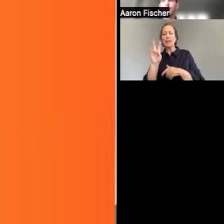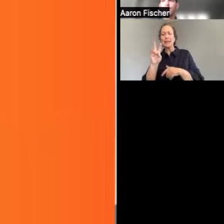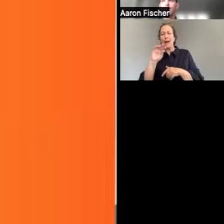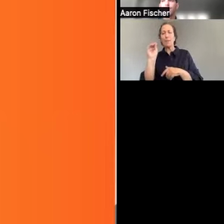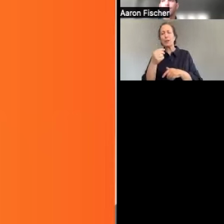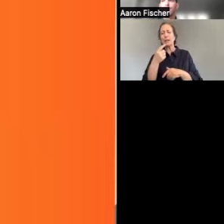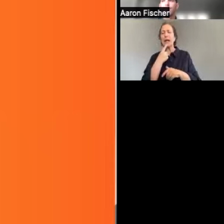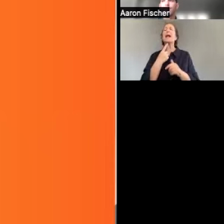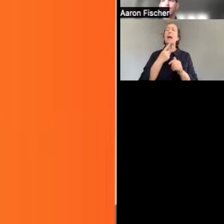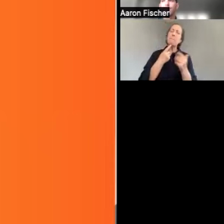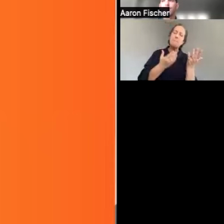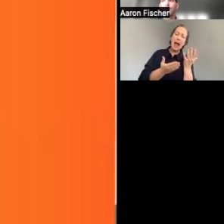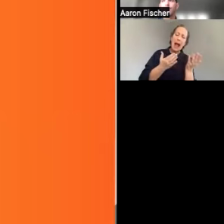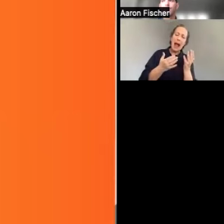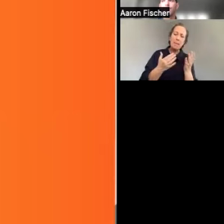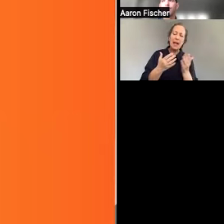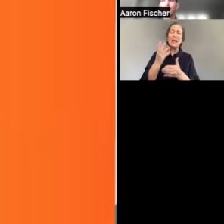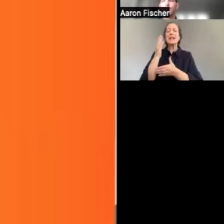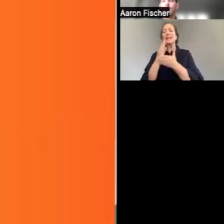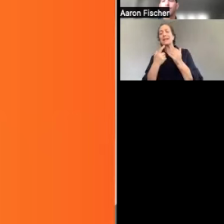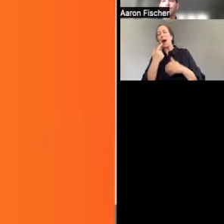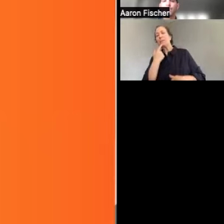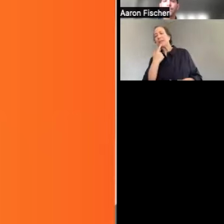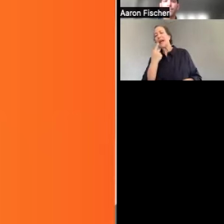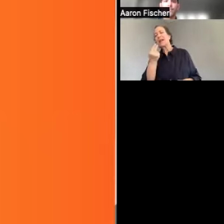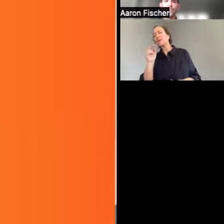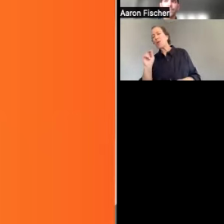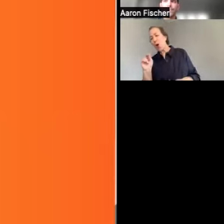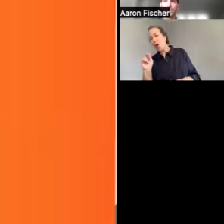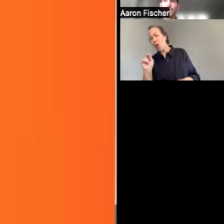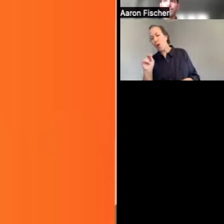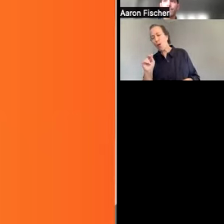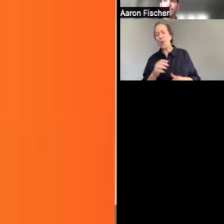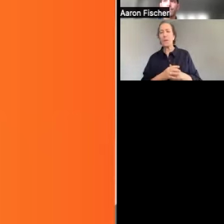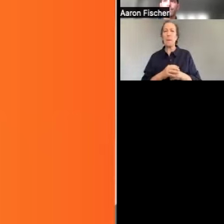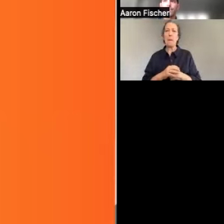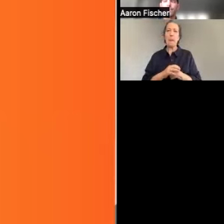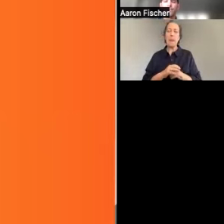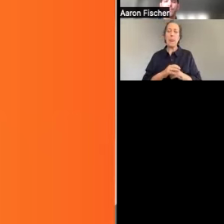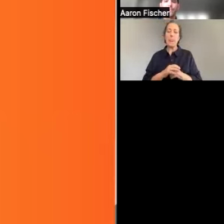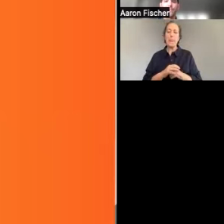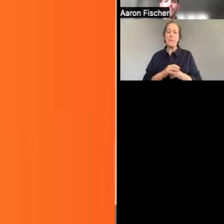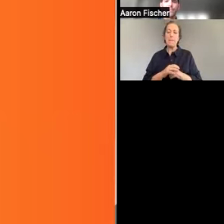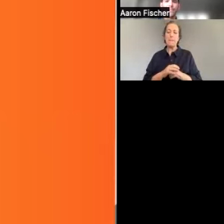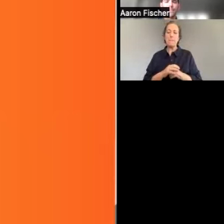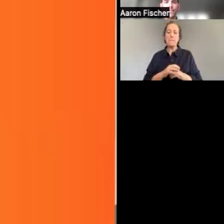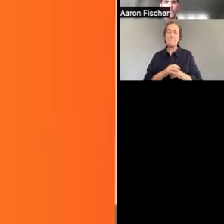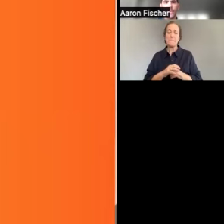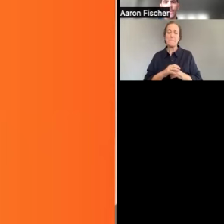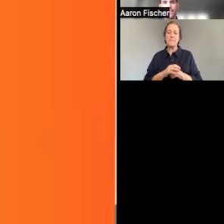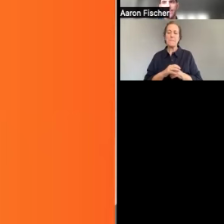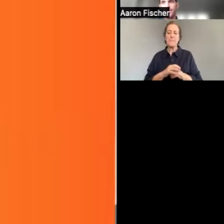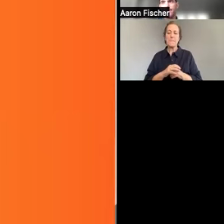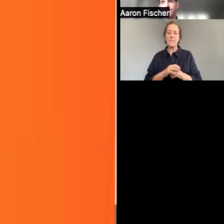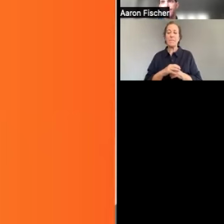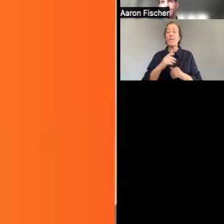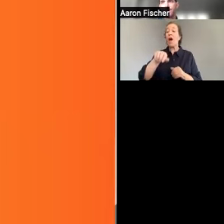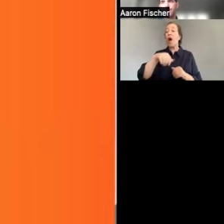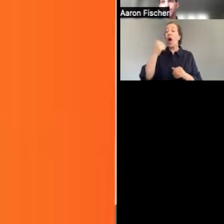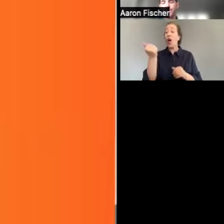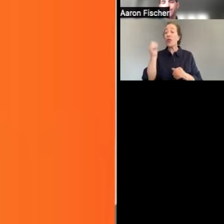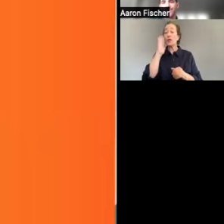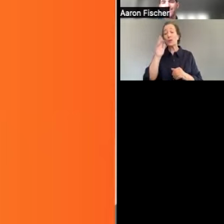no, for another 10% of folks joining us today, they're only going to be traveling for vacations. I can't